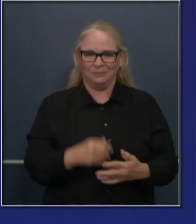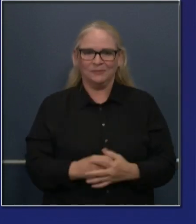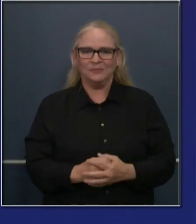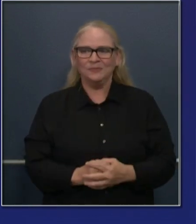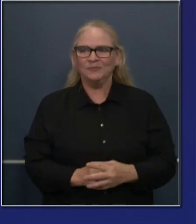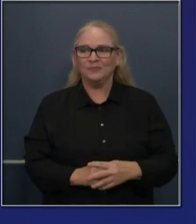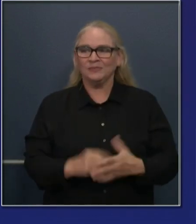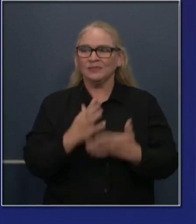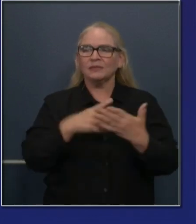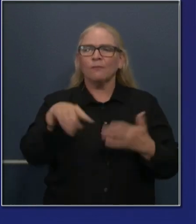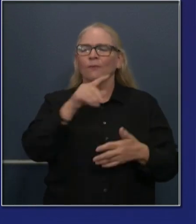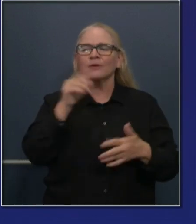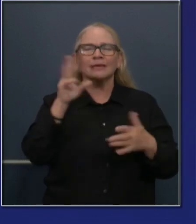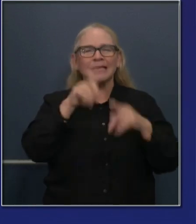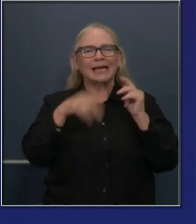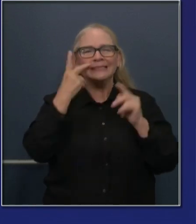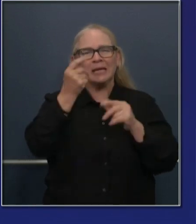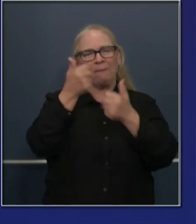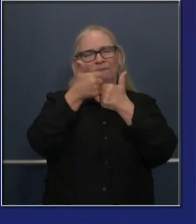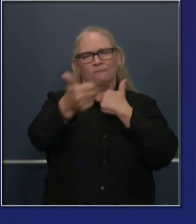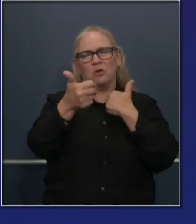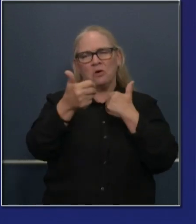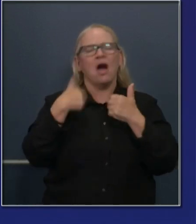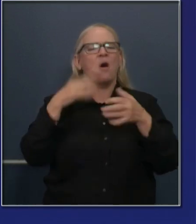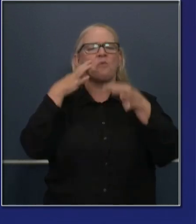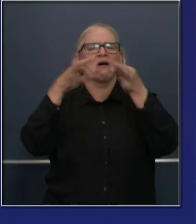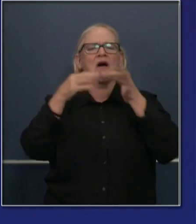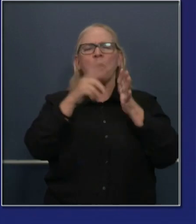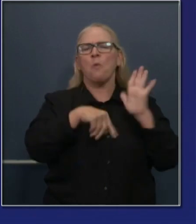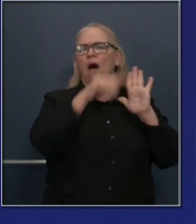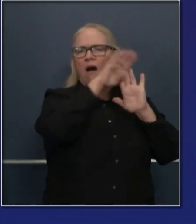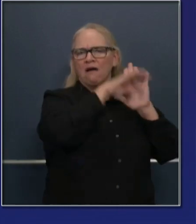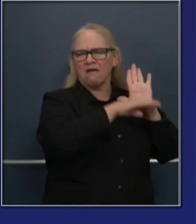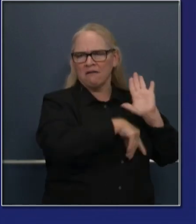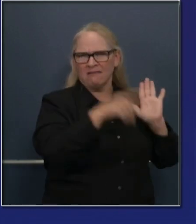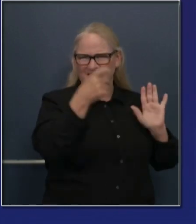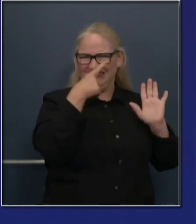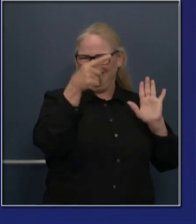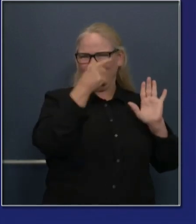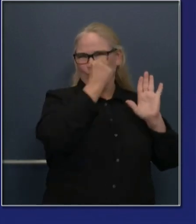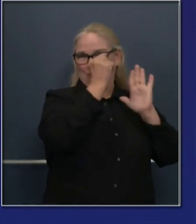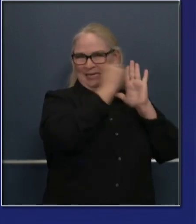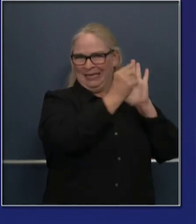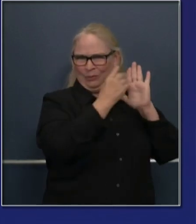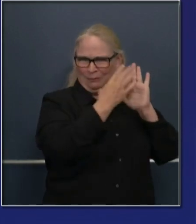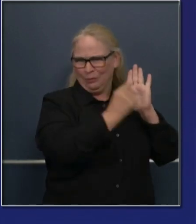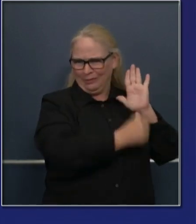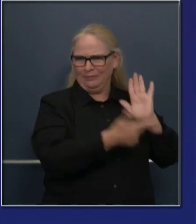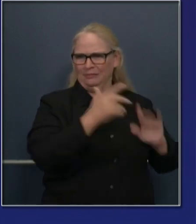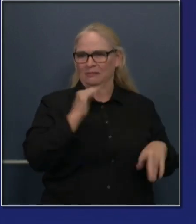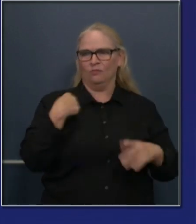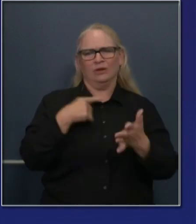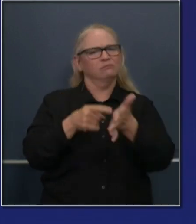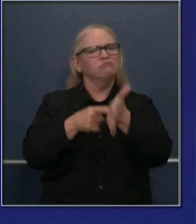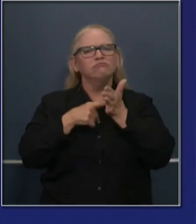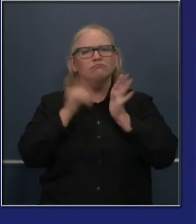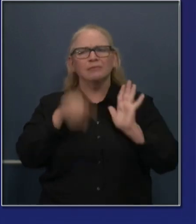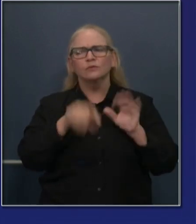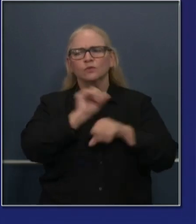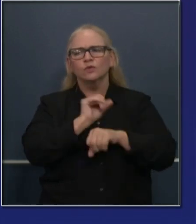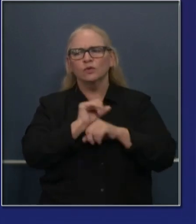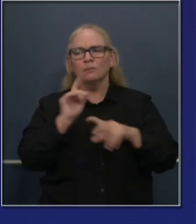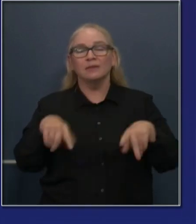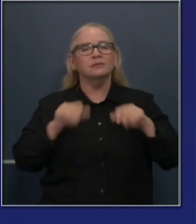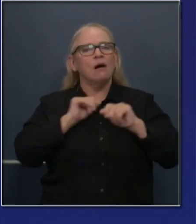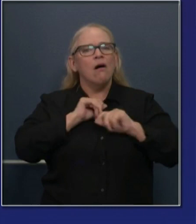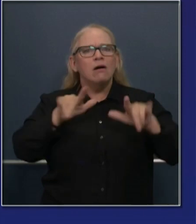we're putting up, it's self-evident to many people that we demanded, even with our stay-at-home order, certain